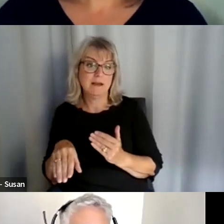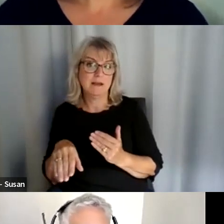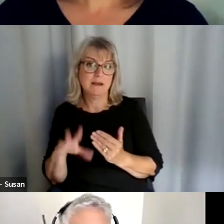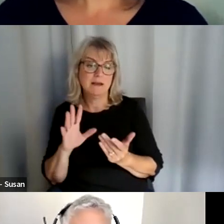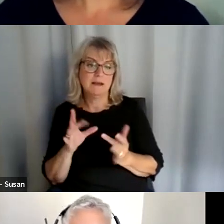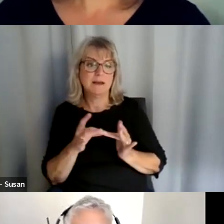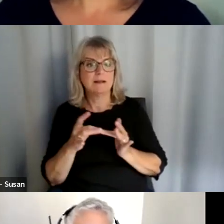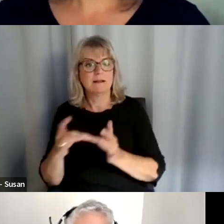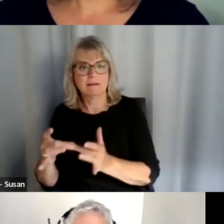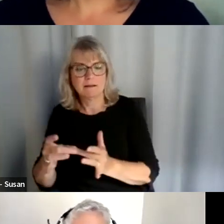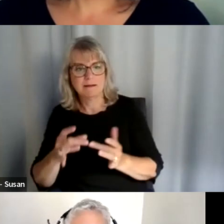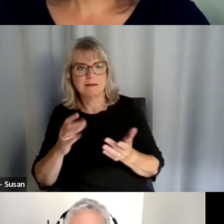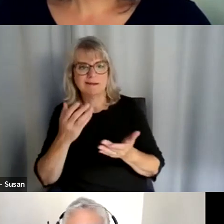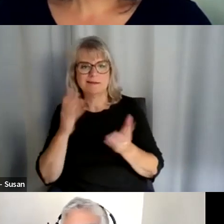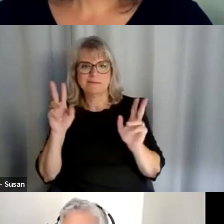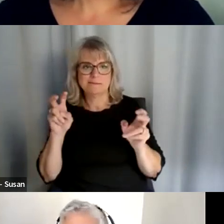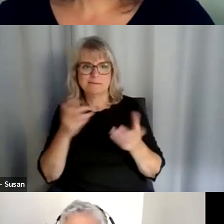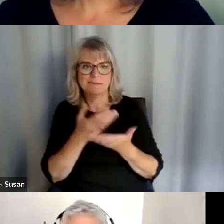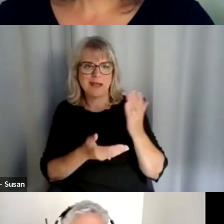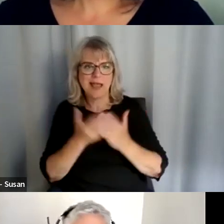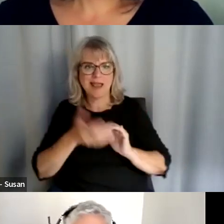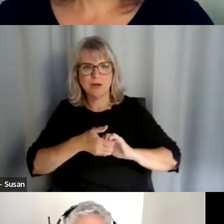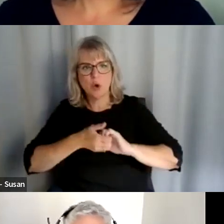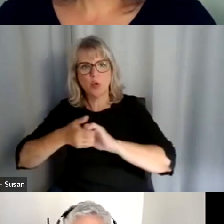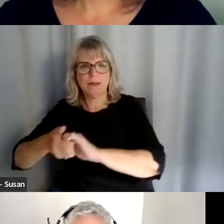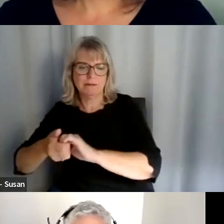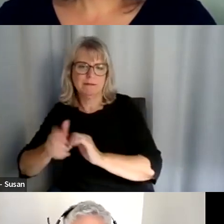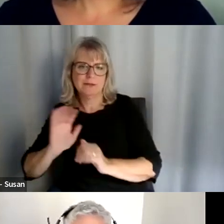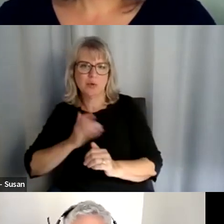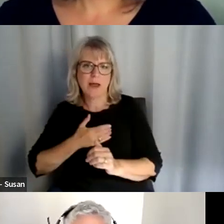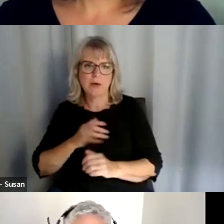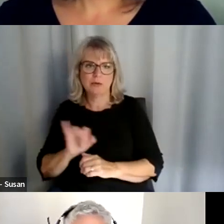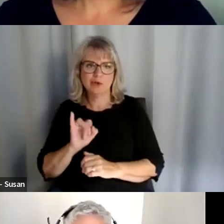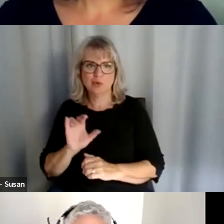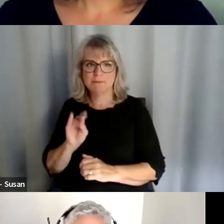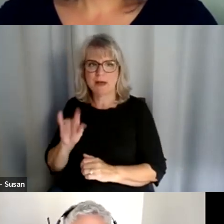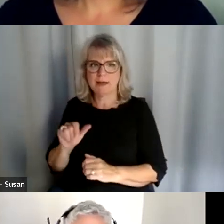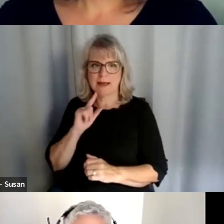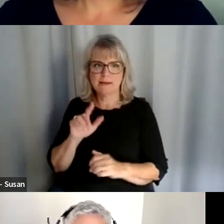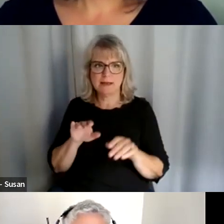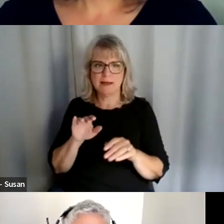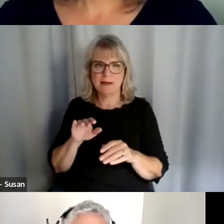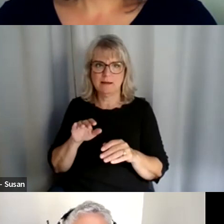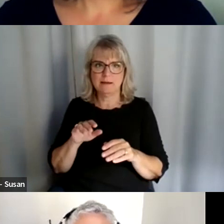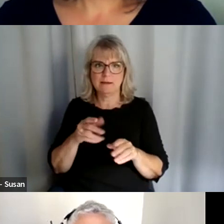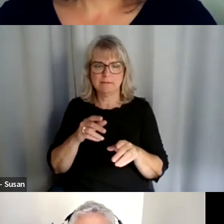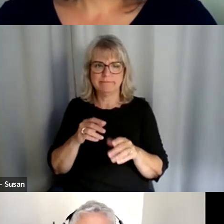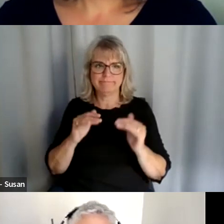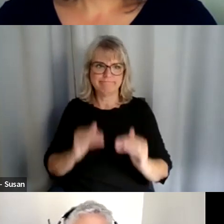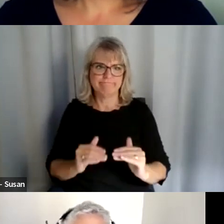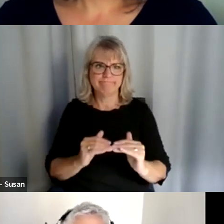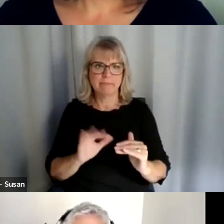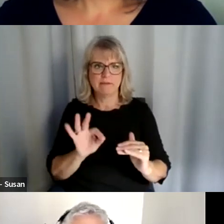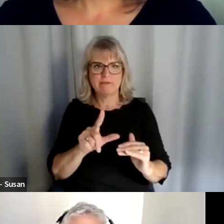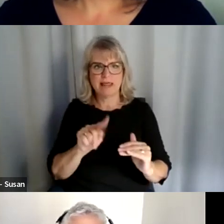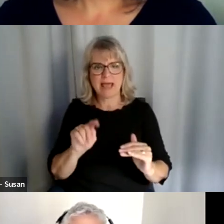hand-holding. So our conformity assurance body basically has a flat fee to help a company. And